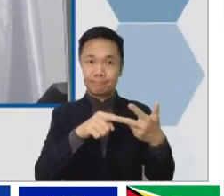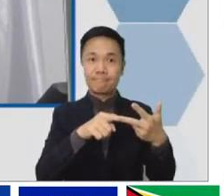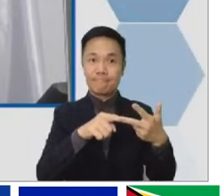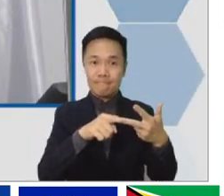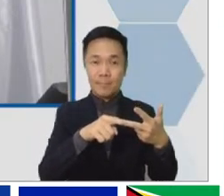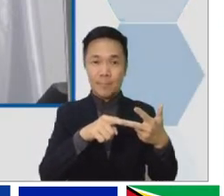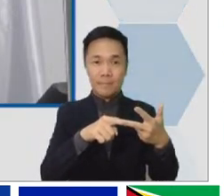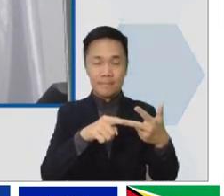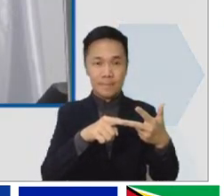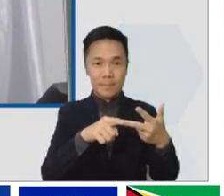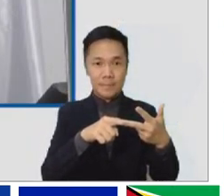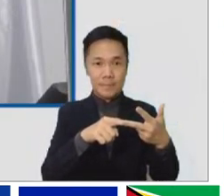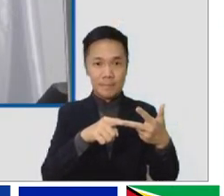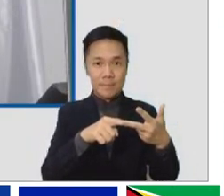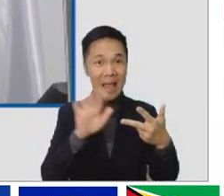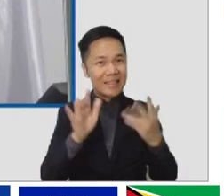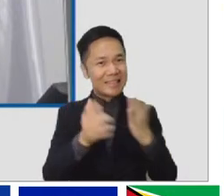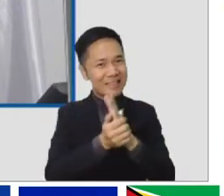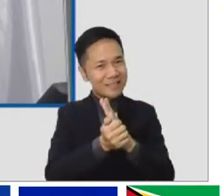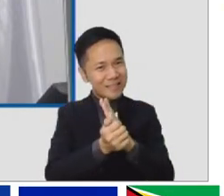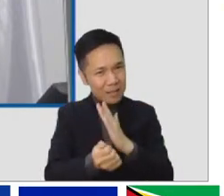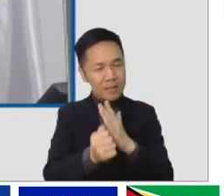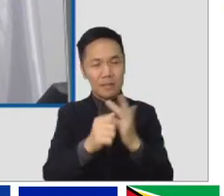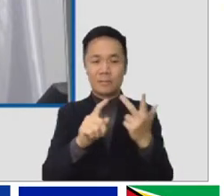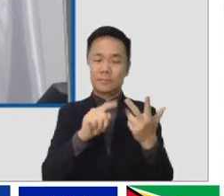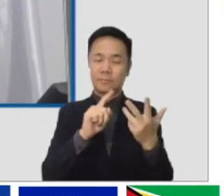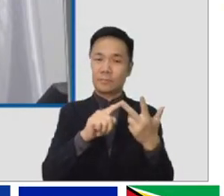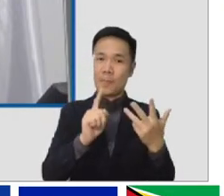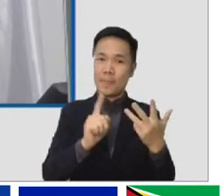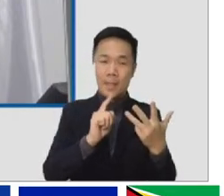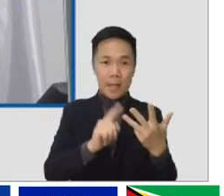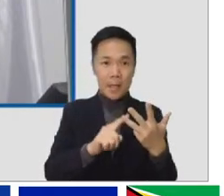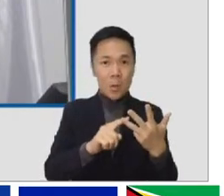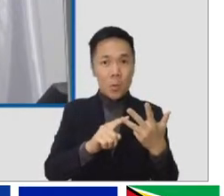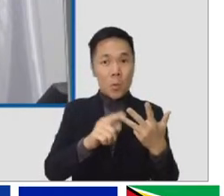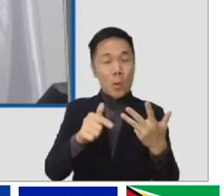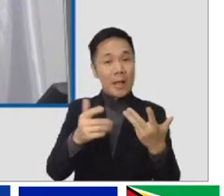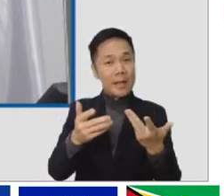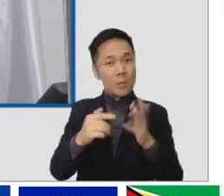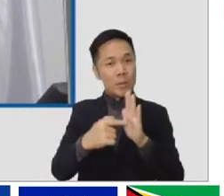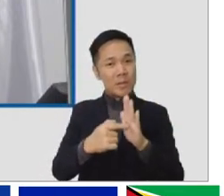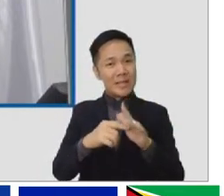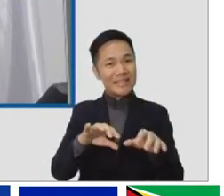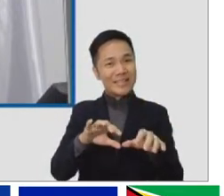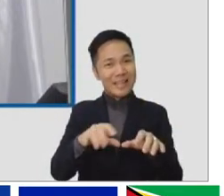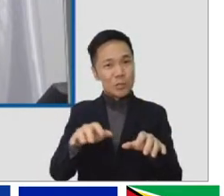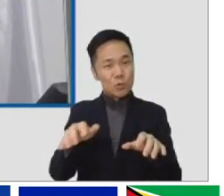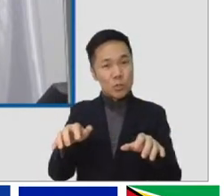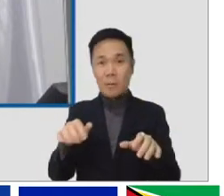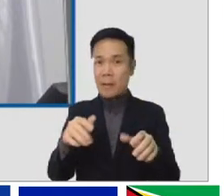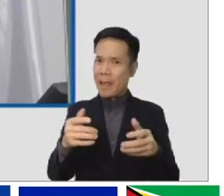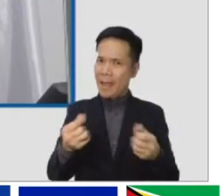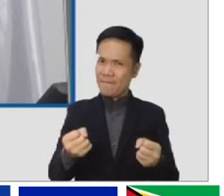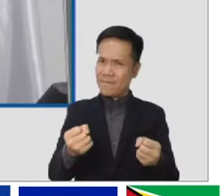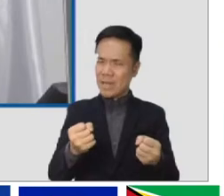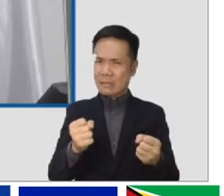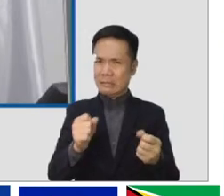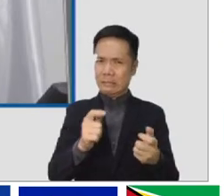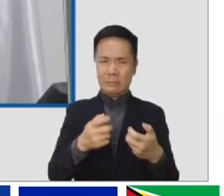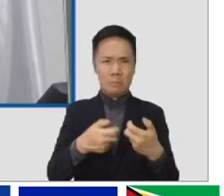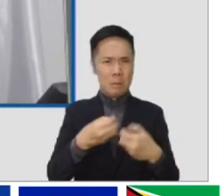know that our countries face more and more this type of scenarios. We also need to start allocating